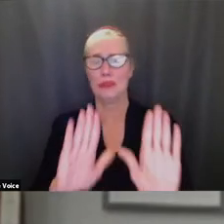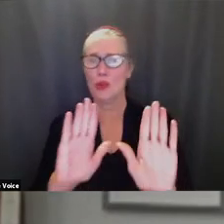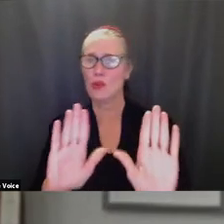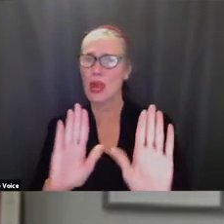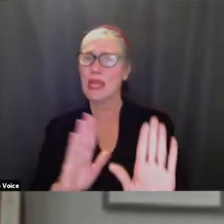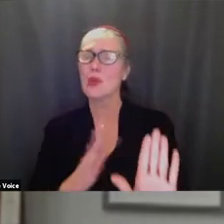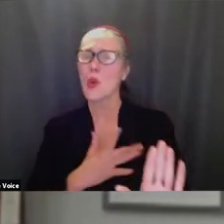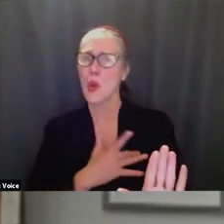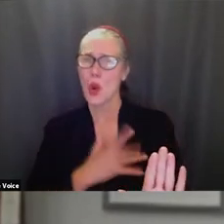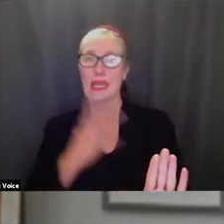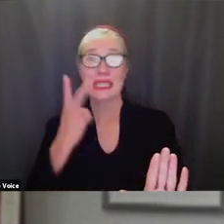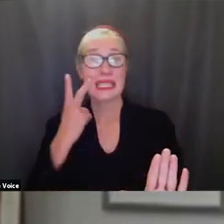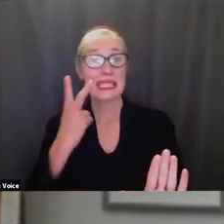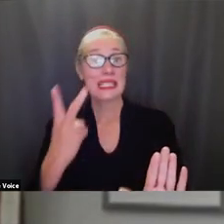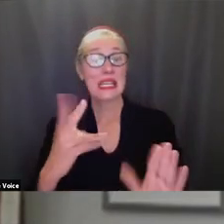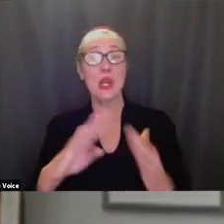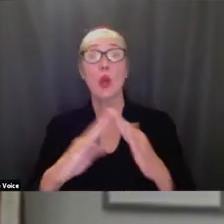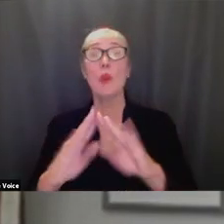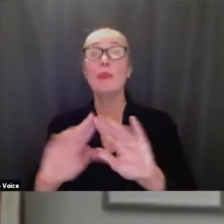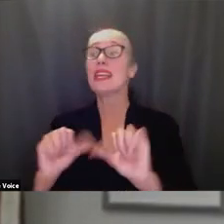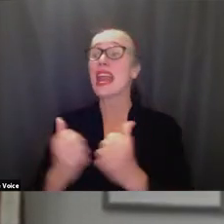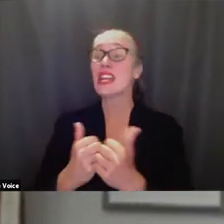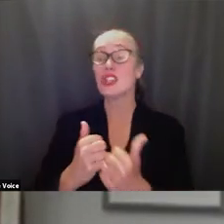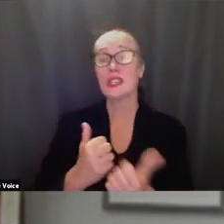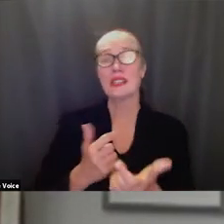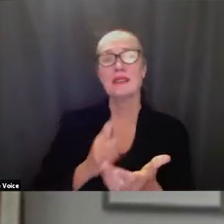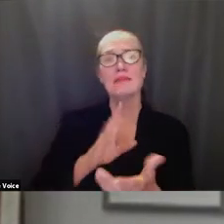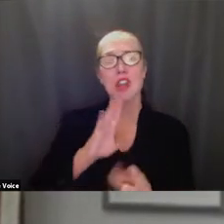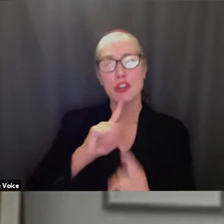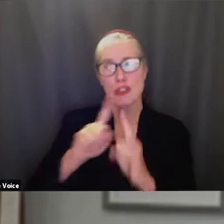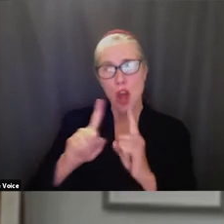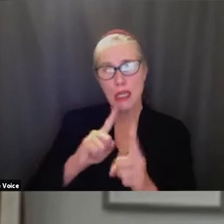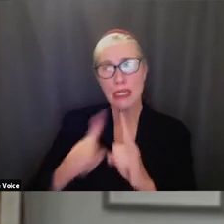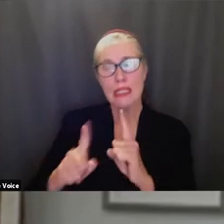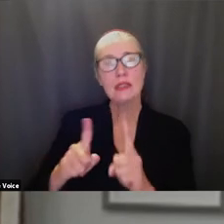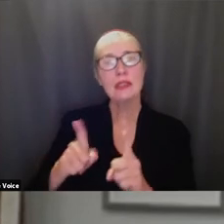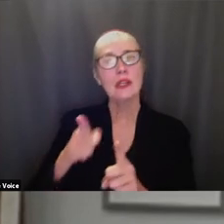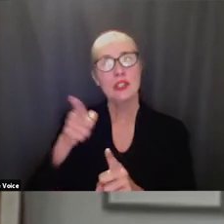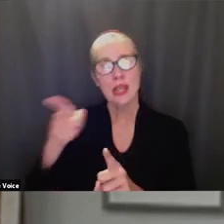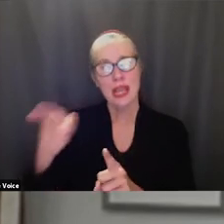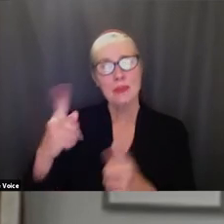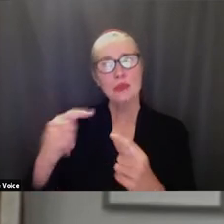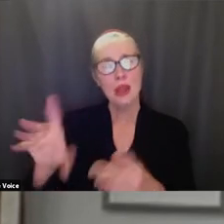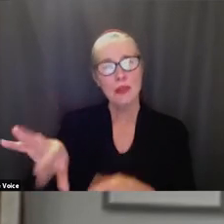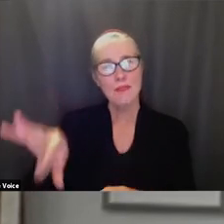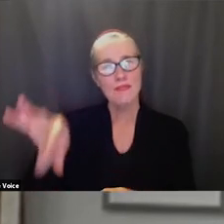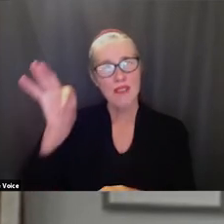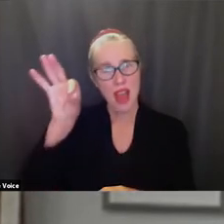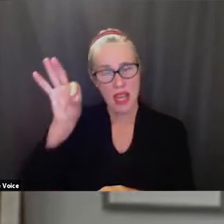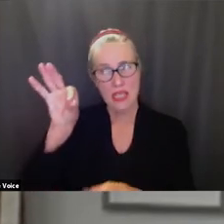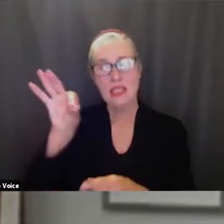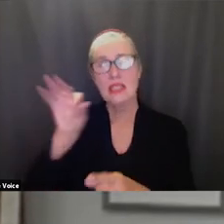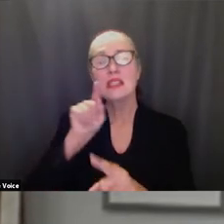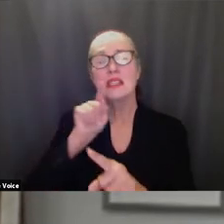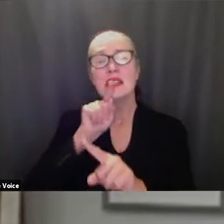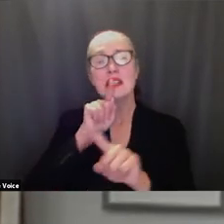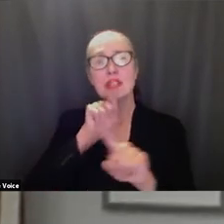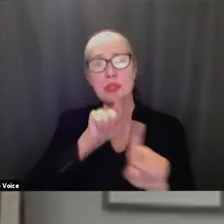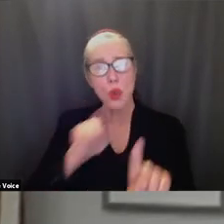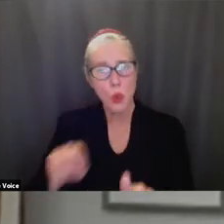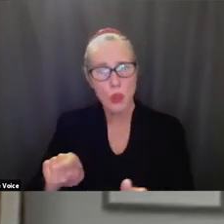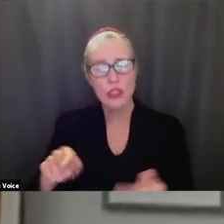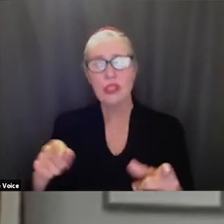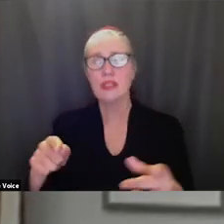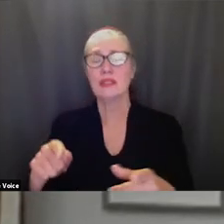agency that was talking with him in terms of coming to a solution to help them as a small family